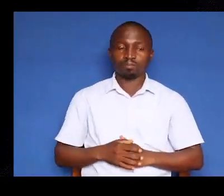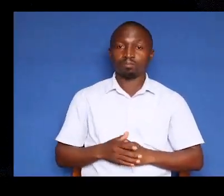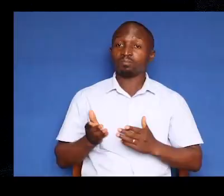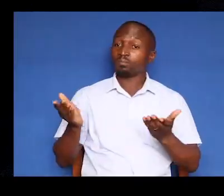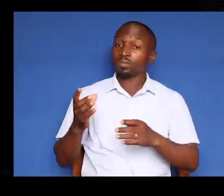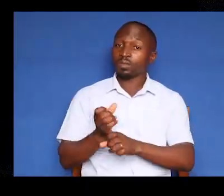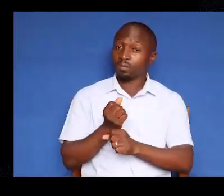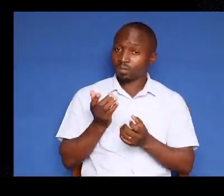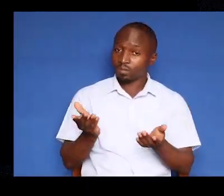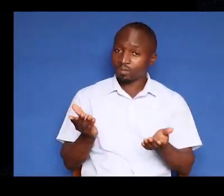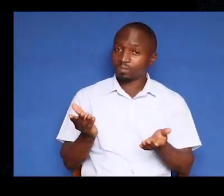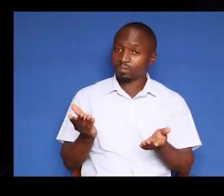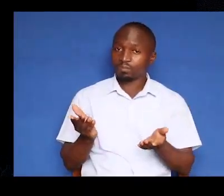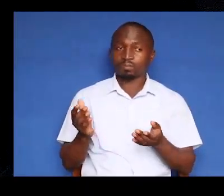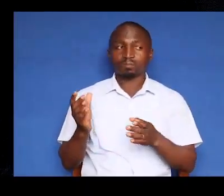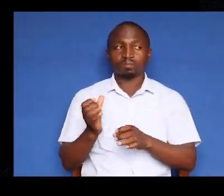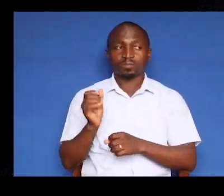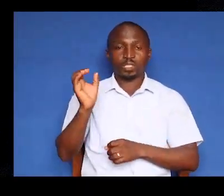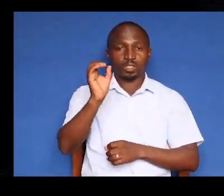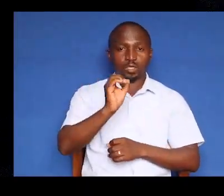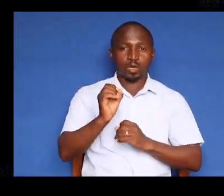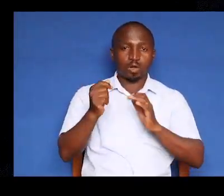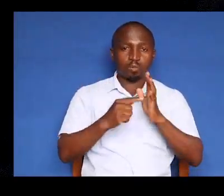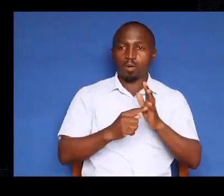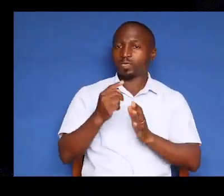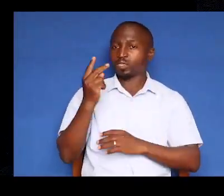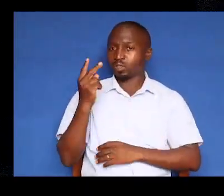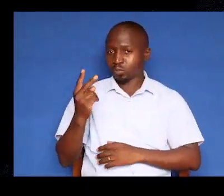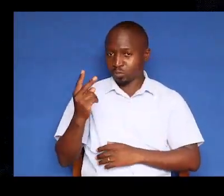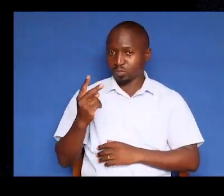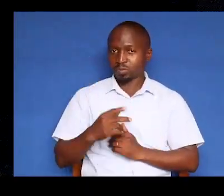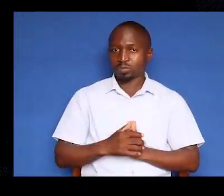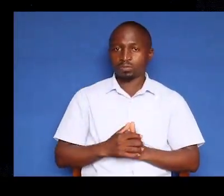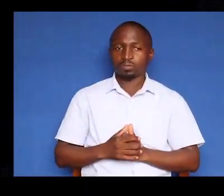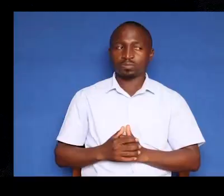Here we get 0.2%.